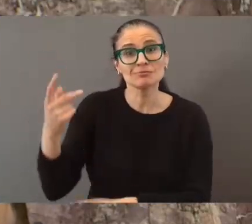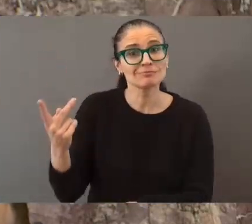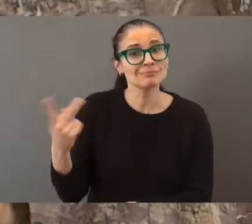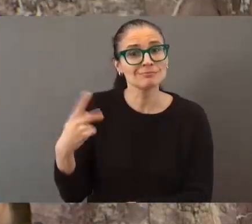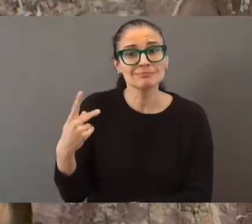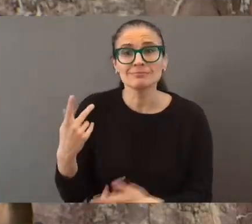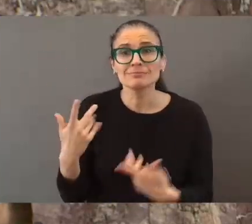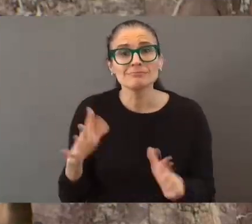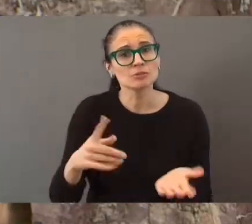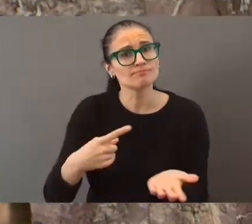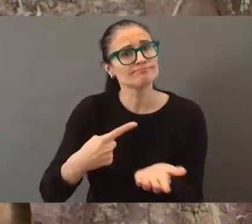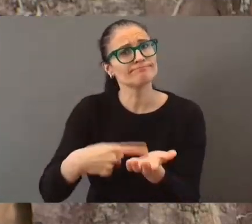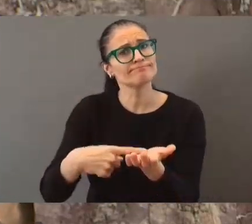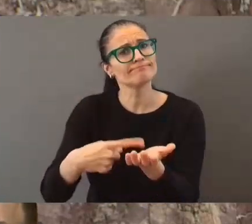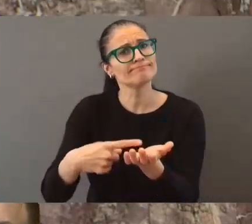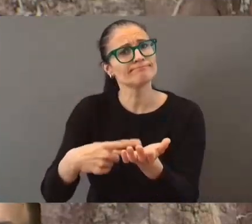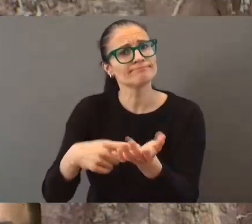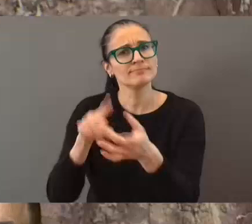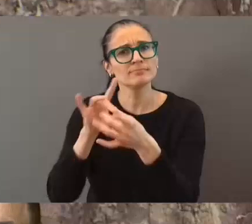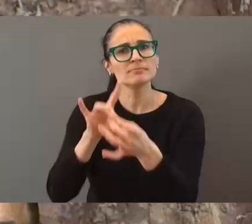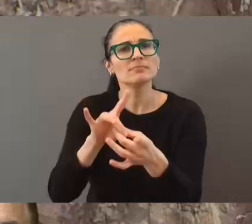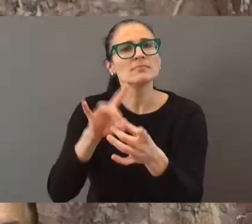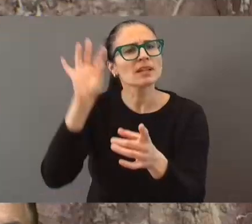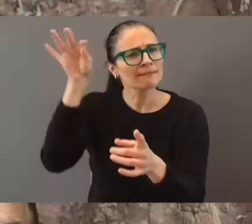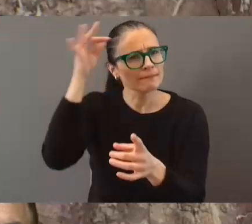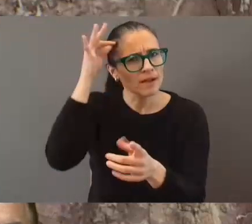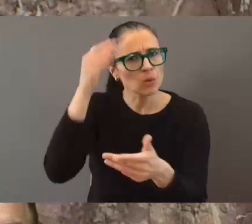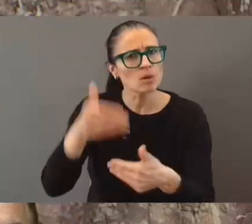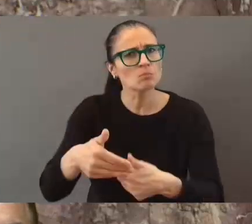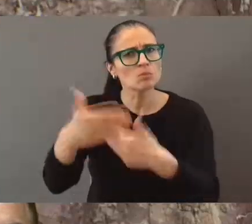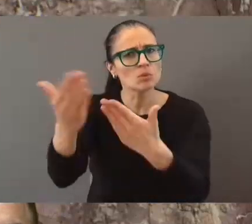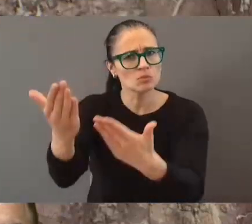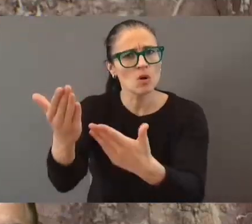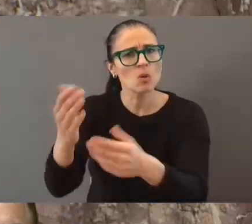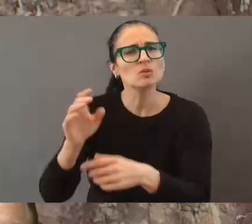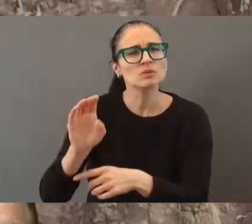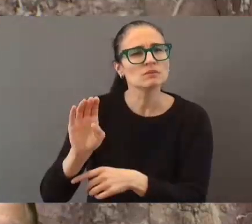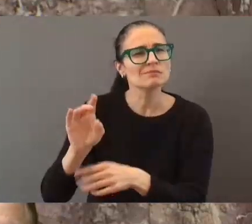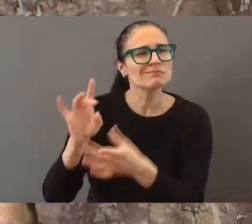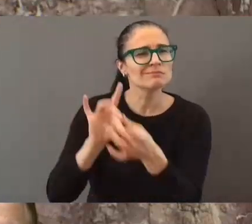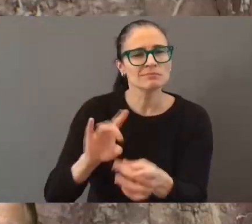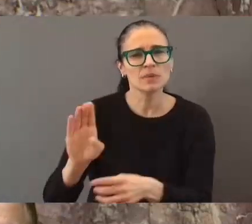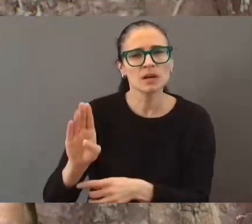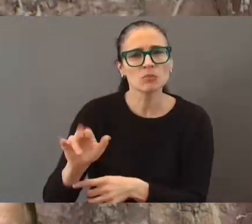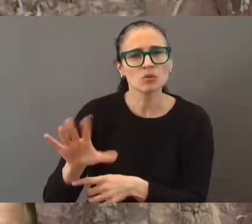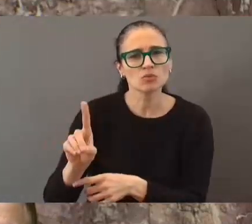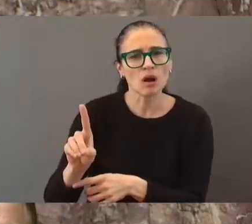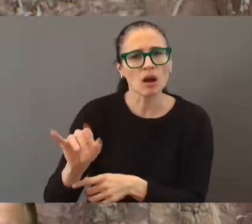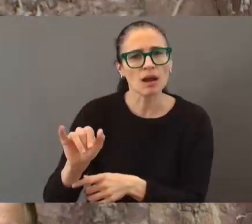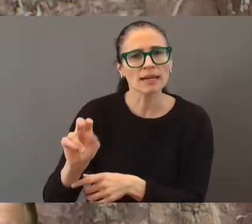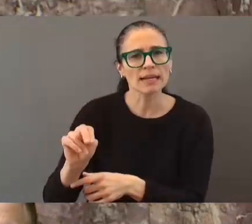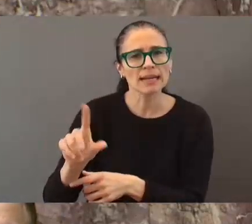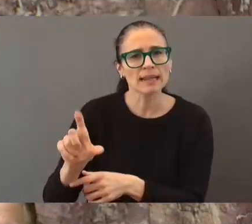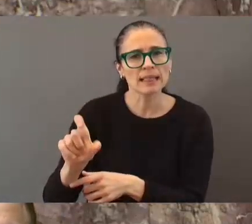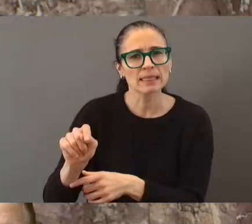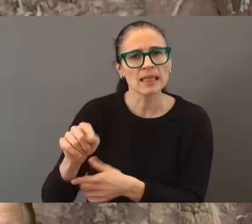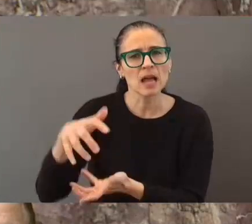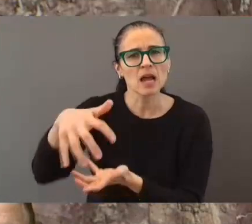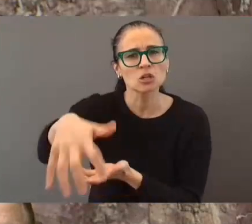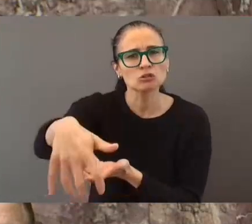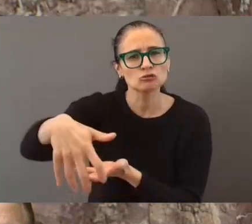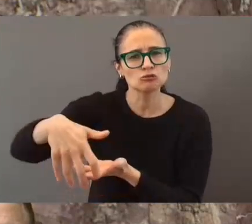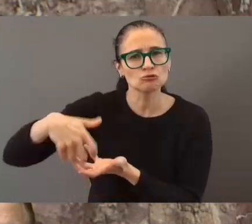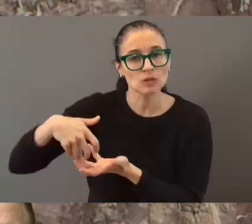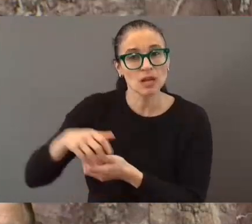built this pipeline. We built it for, as the member will note, $34 billion, Honourable Speaker. This